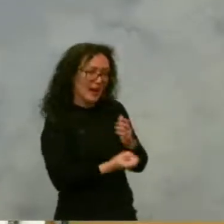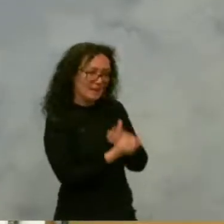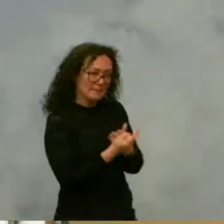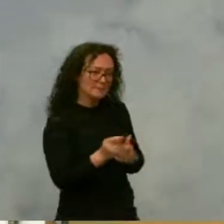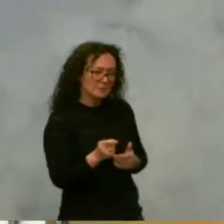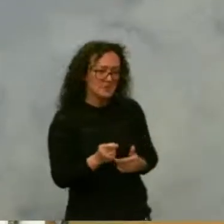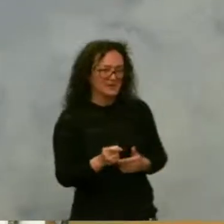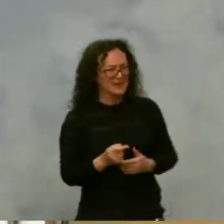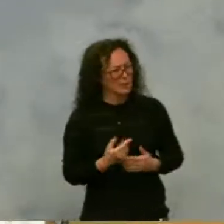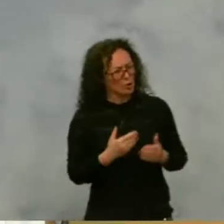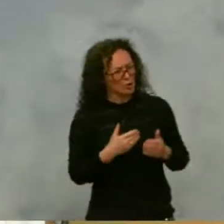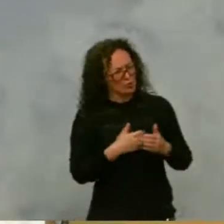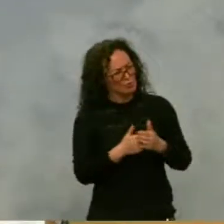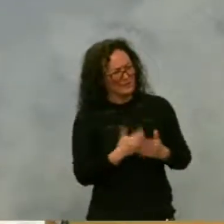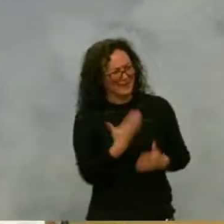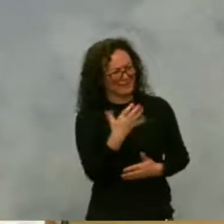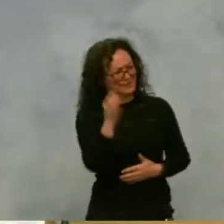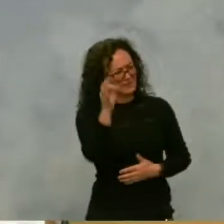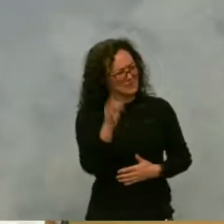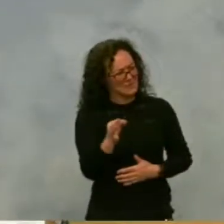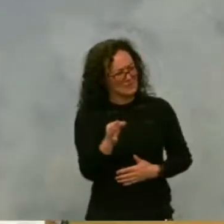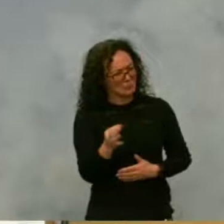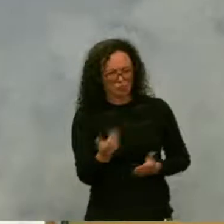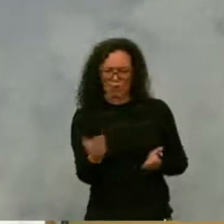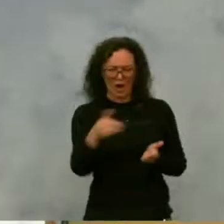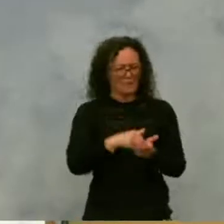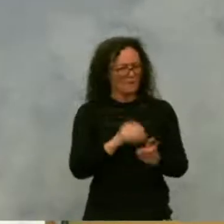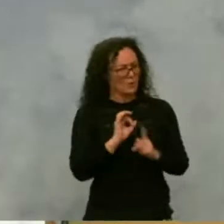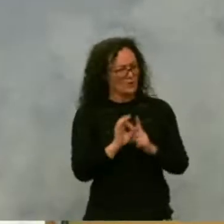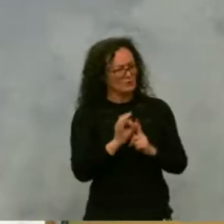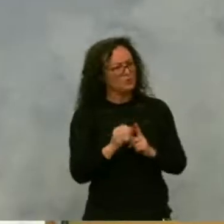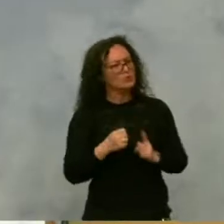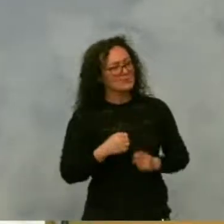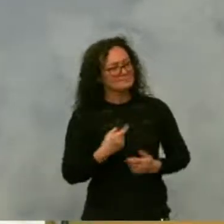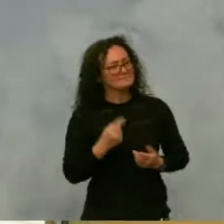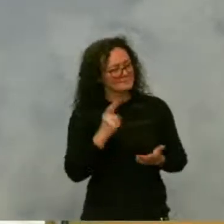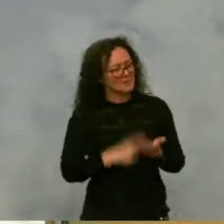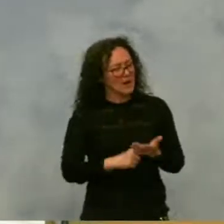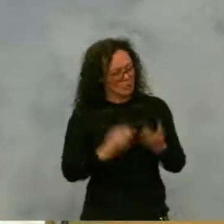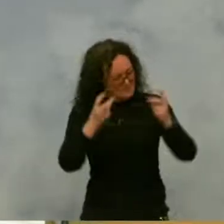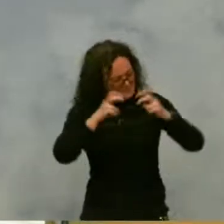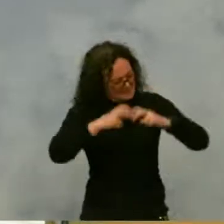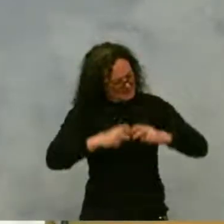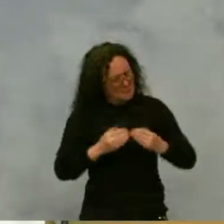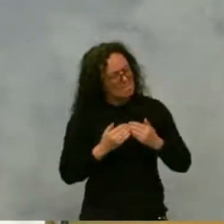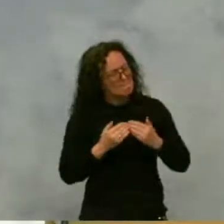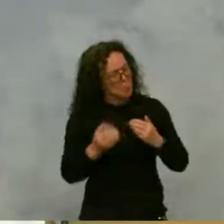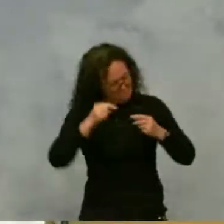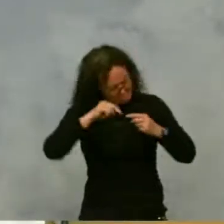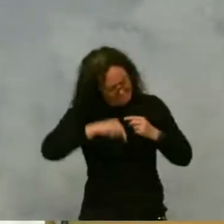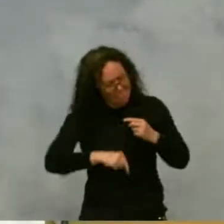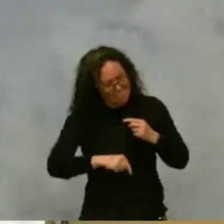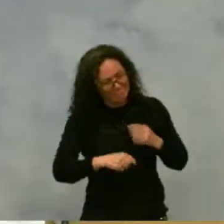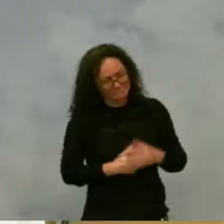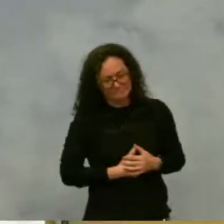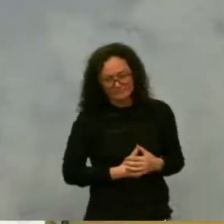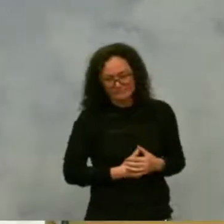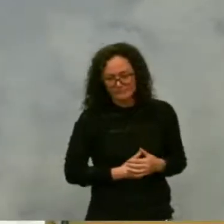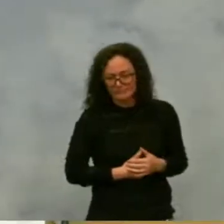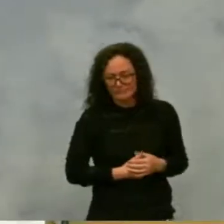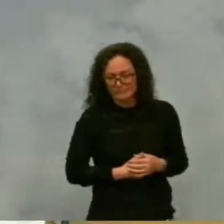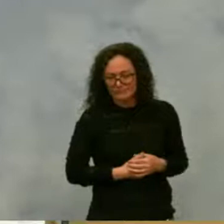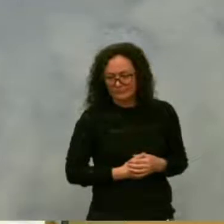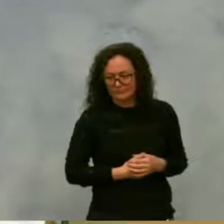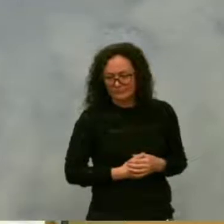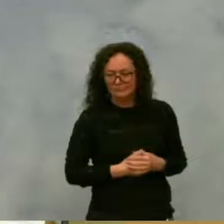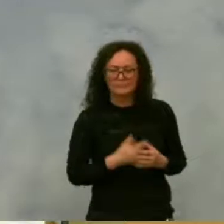that percentage. So, it's a question I've taken from that to go and have a further look at. And I'm just thinking, in terms of your